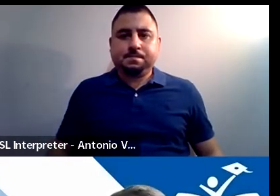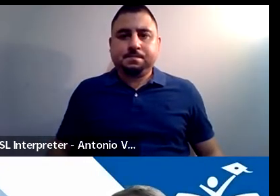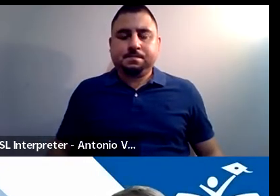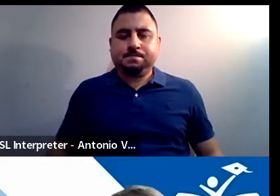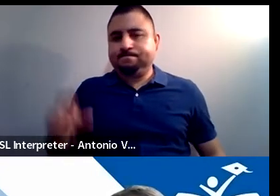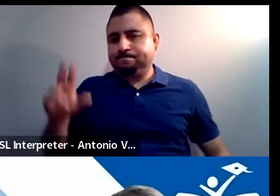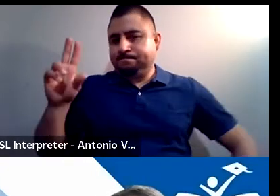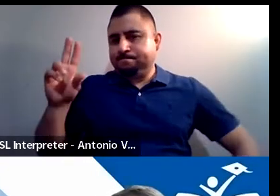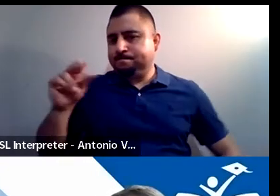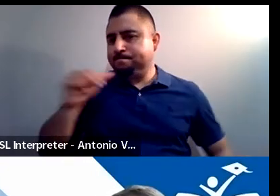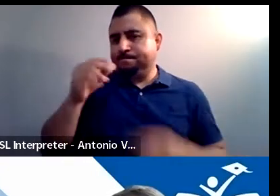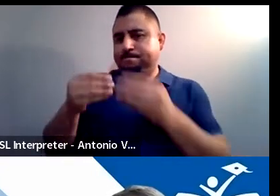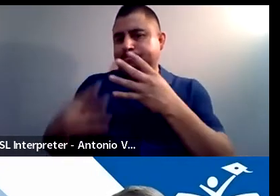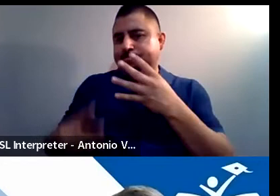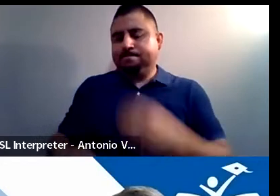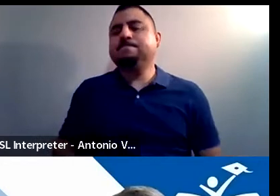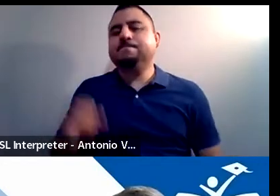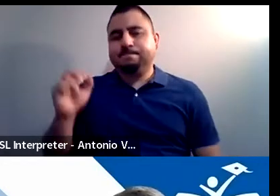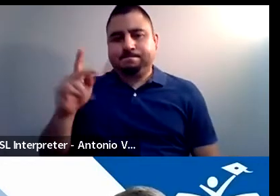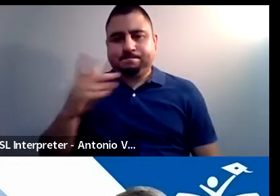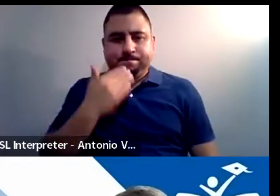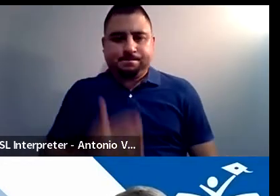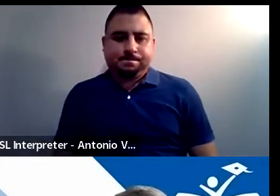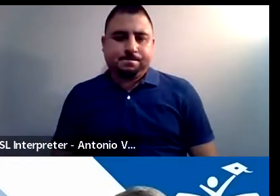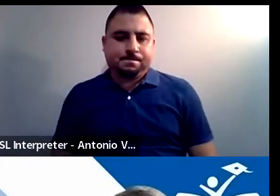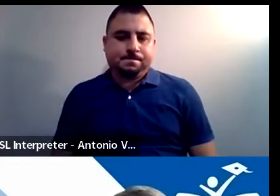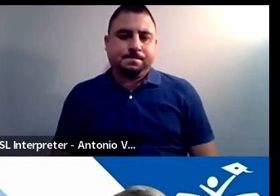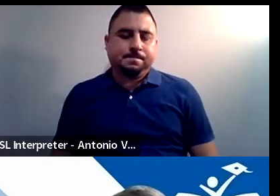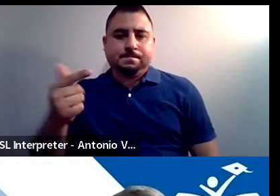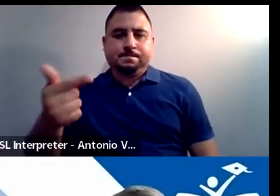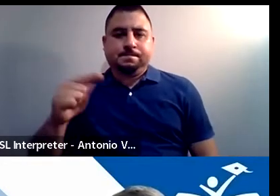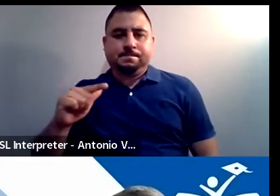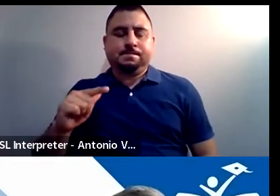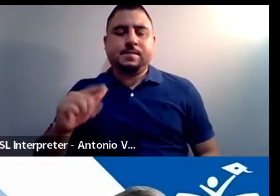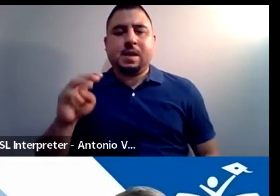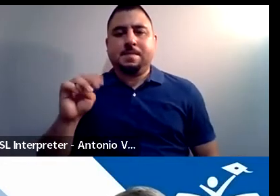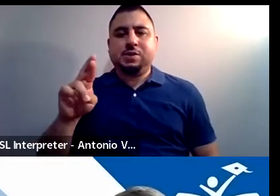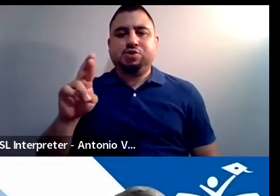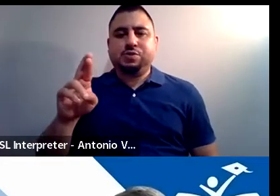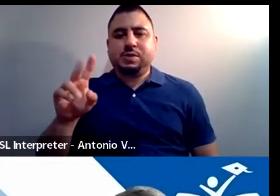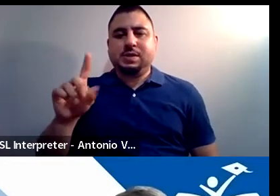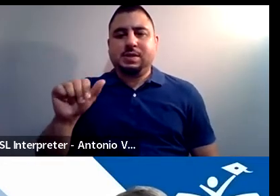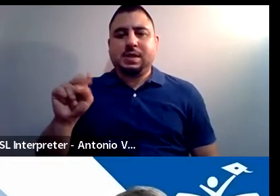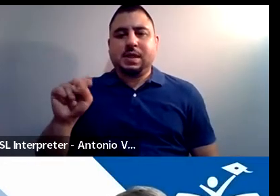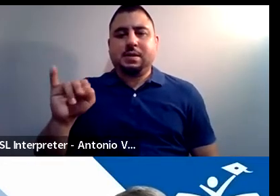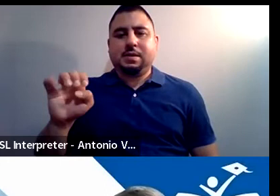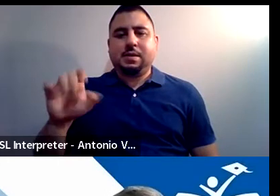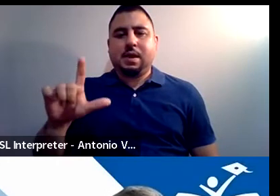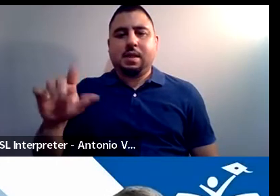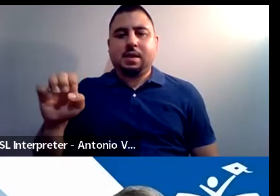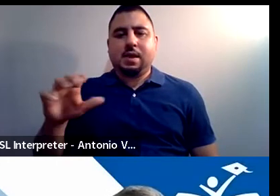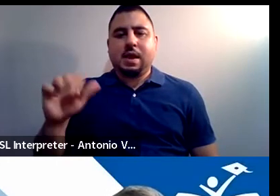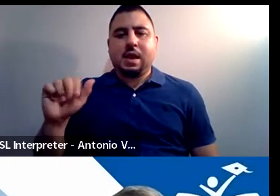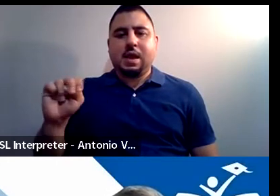No, she's not in queue. Okay, thank you. We're going to go now to Mr. Danielle